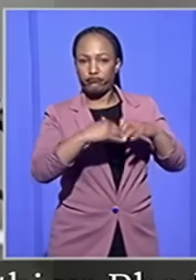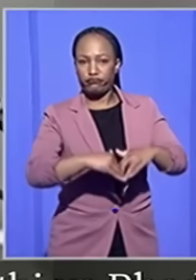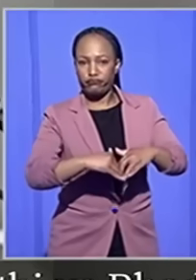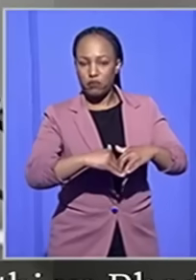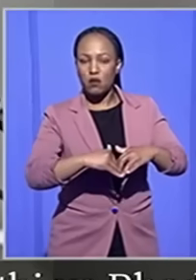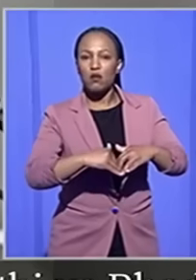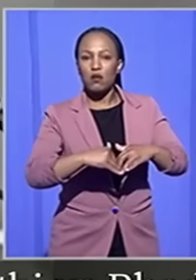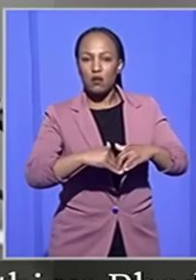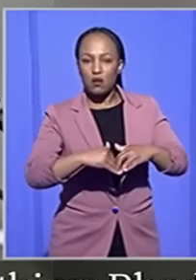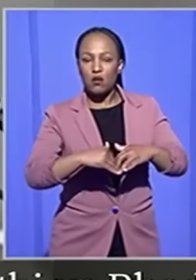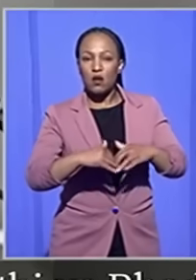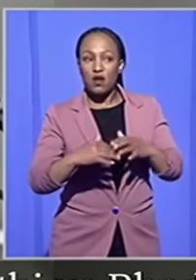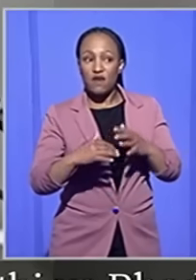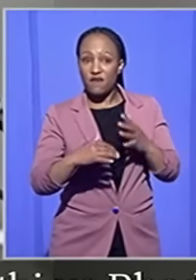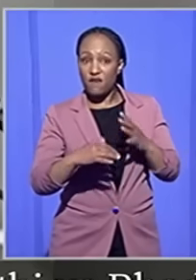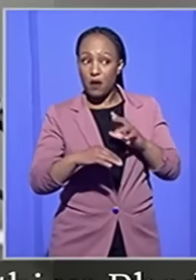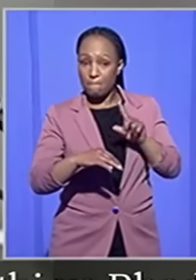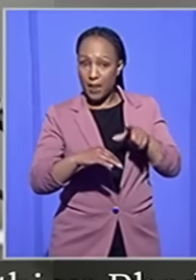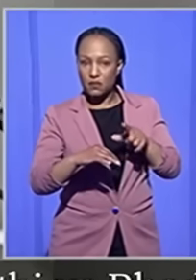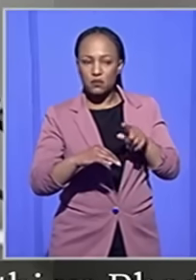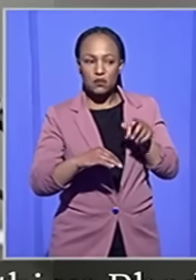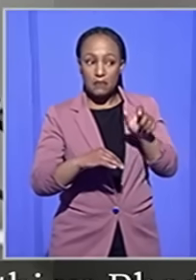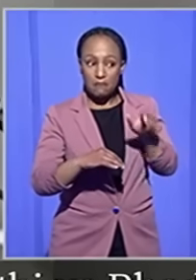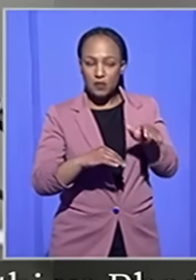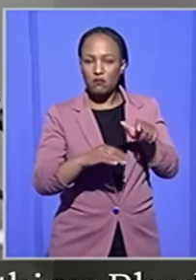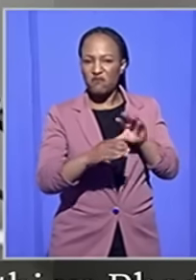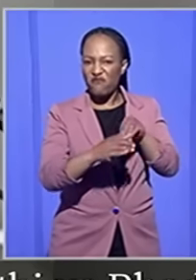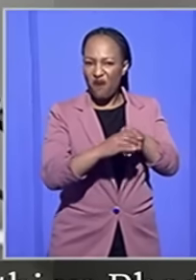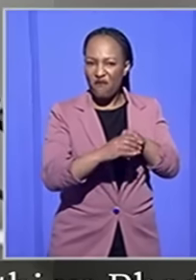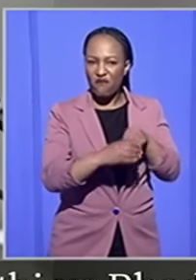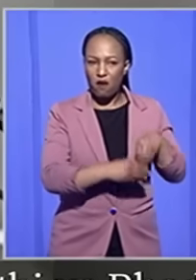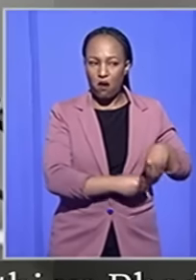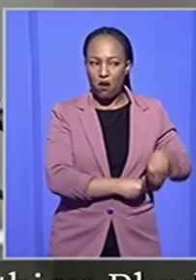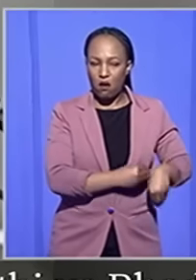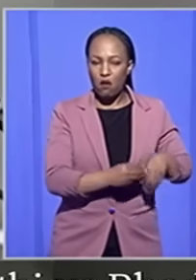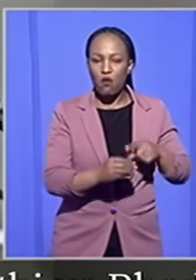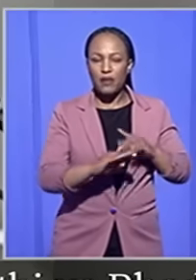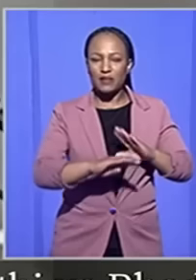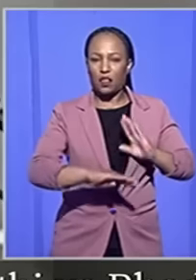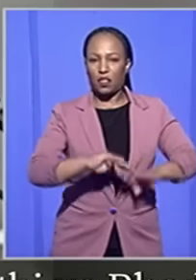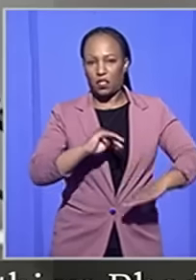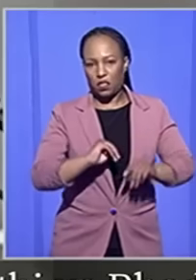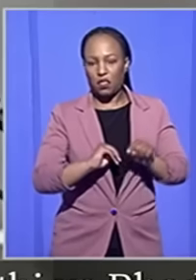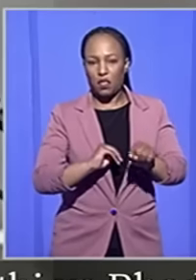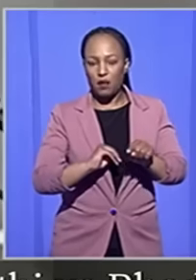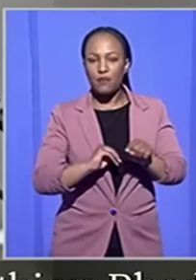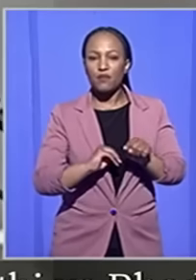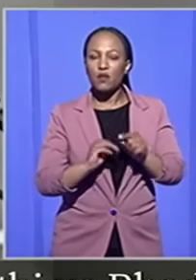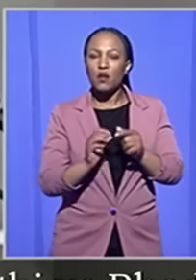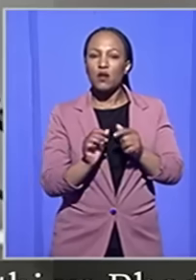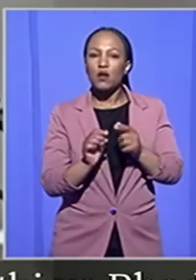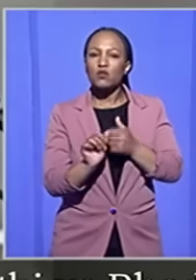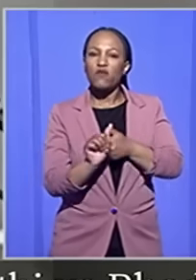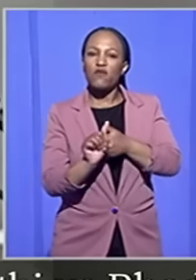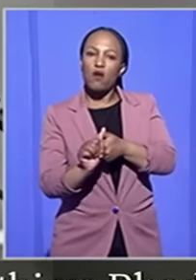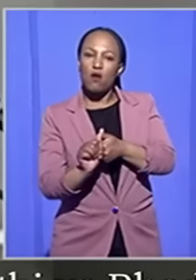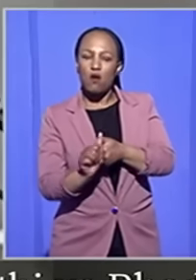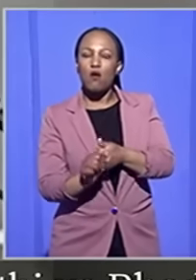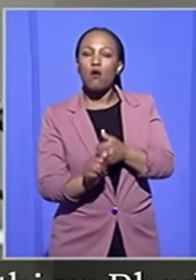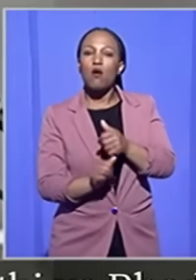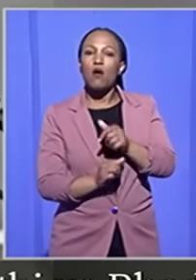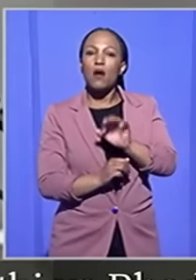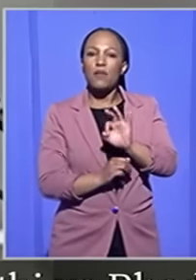punitive action where it is required and that consequences must be meted out in alignment with the Public Finance Management Act and other related